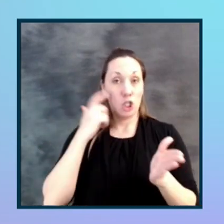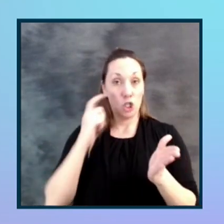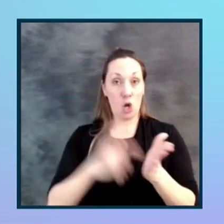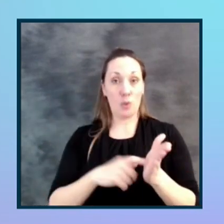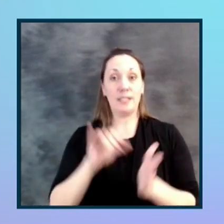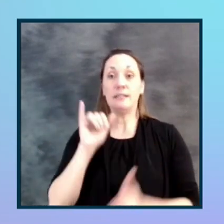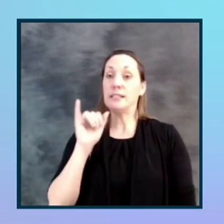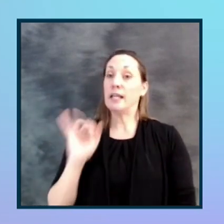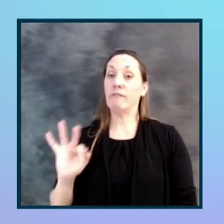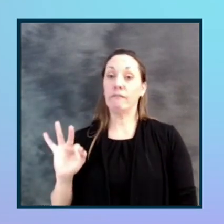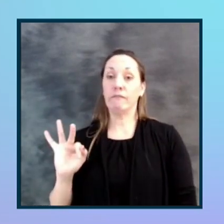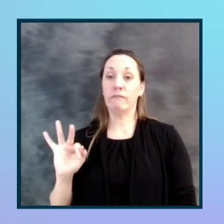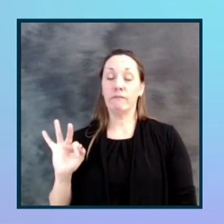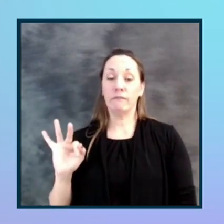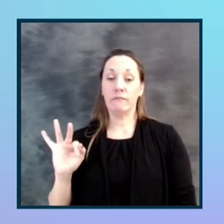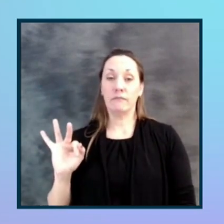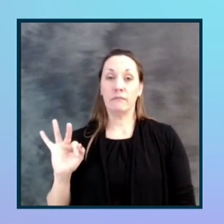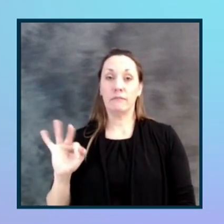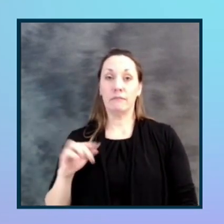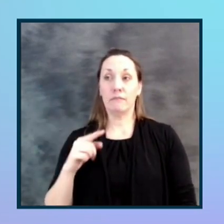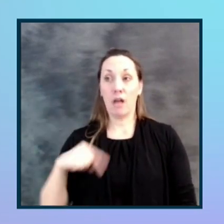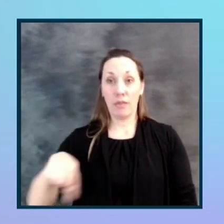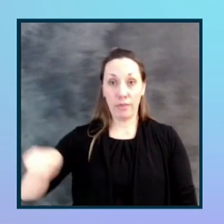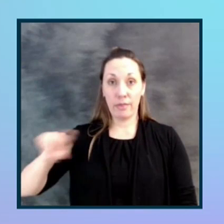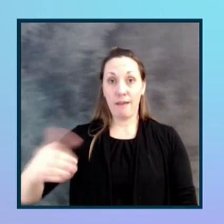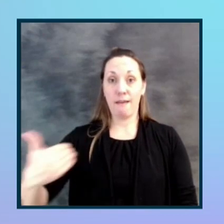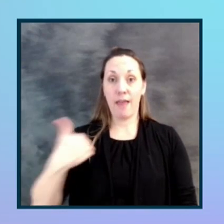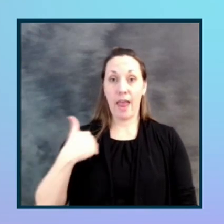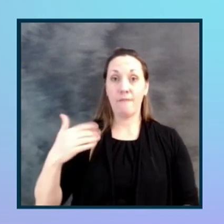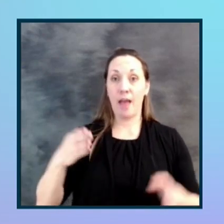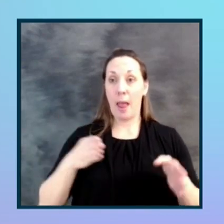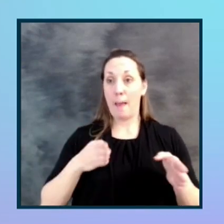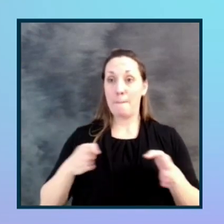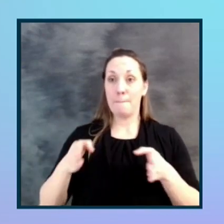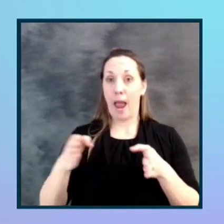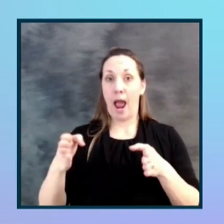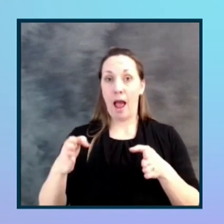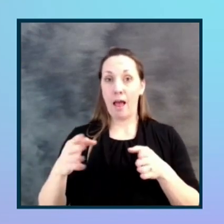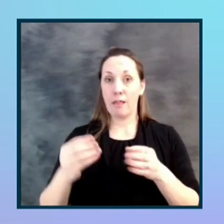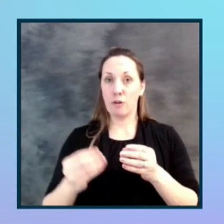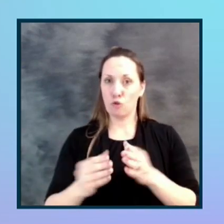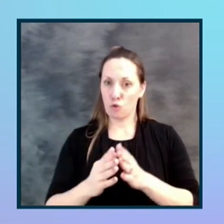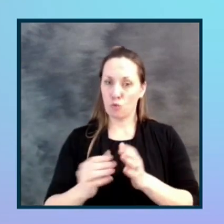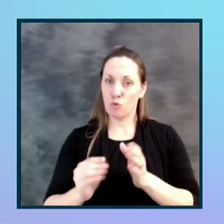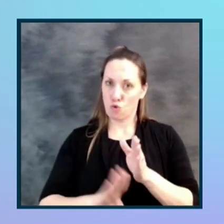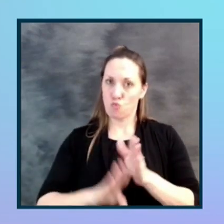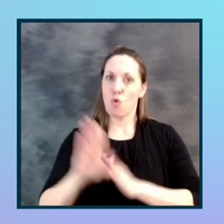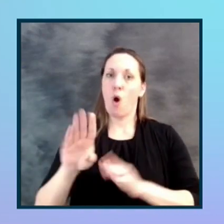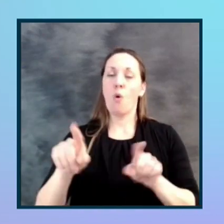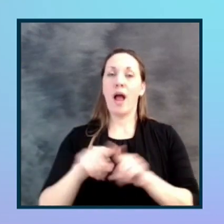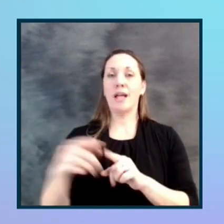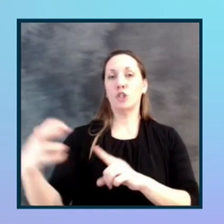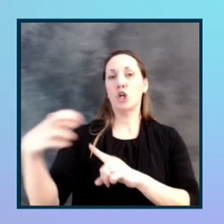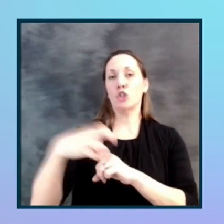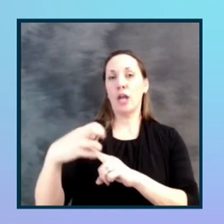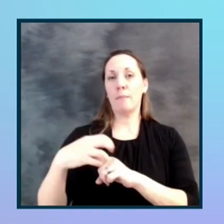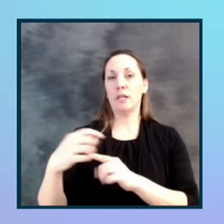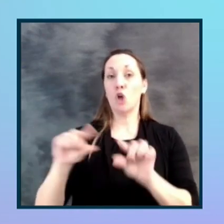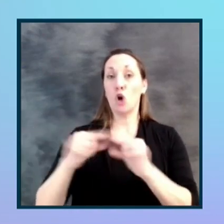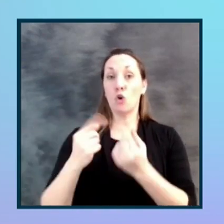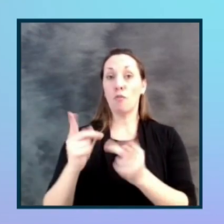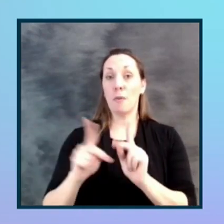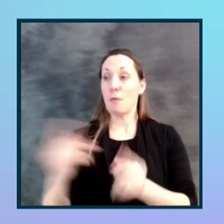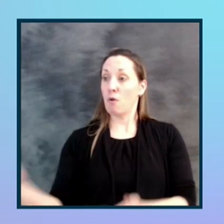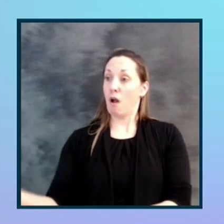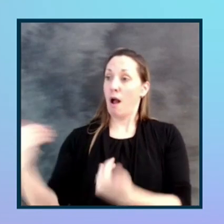if these people have a path to grow as champions. A group of people come in, they do something, but then what